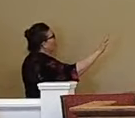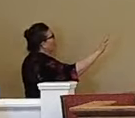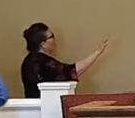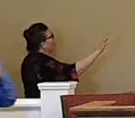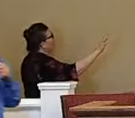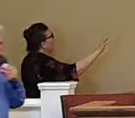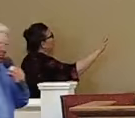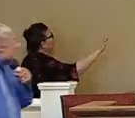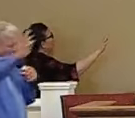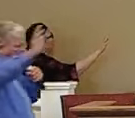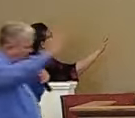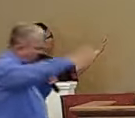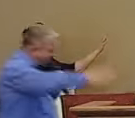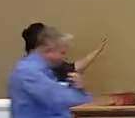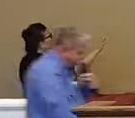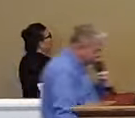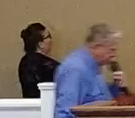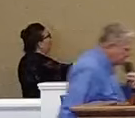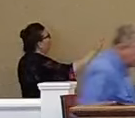God. We praise you, Lord.